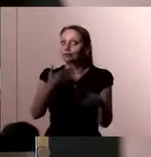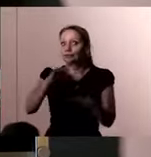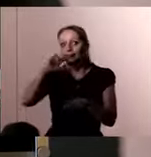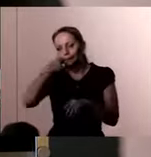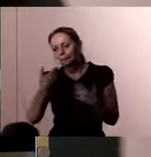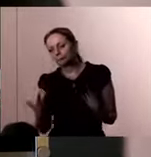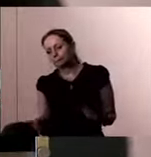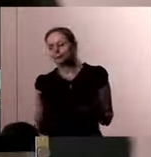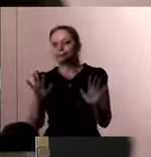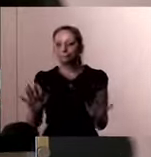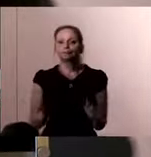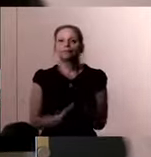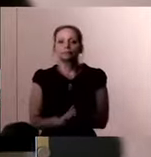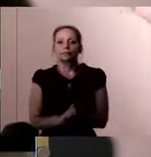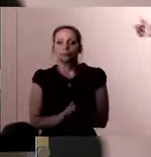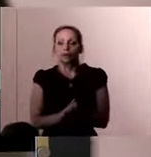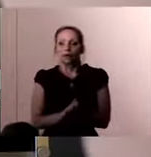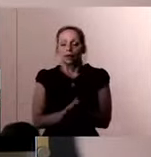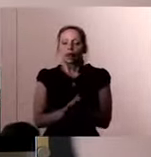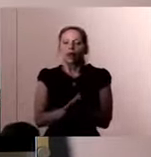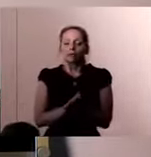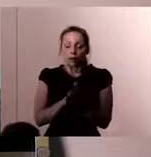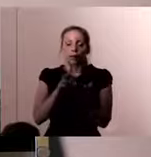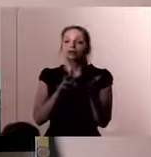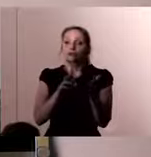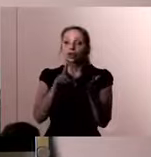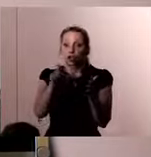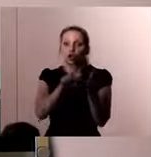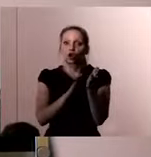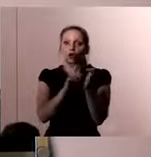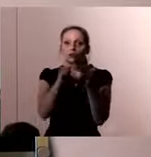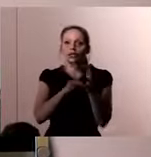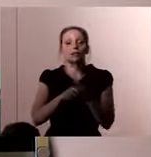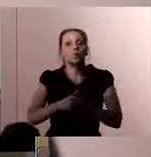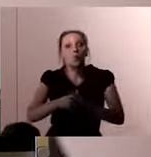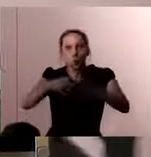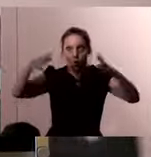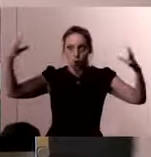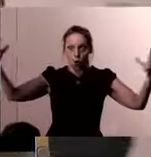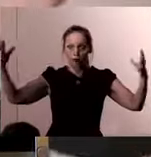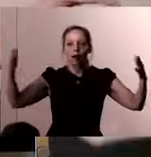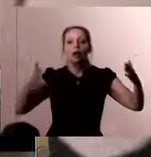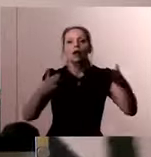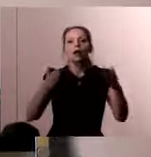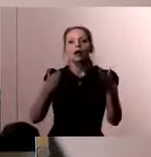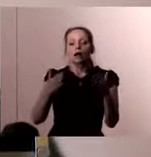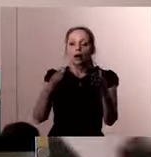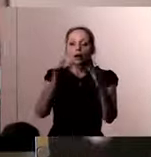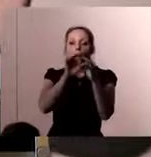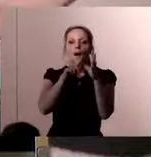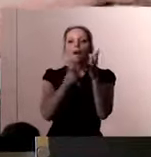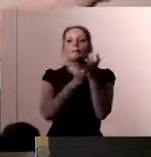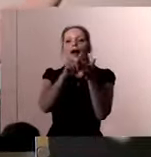Still, as the volume of content has exploded, I think some really important barriers have broken down between the reporter and the